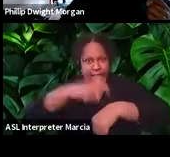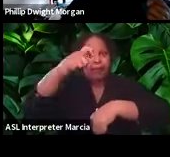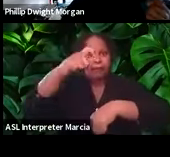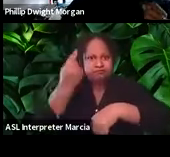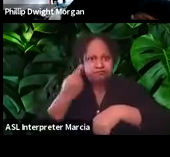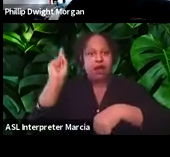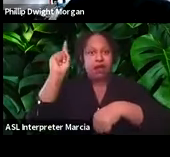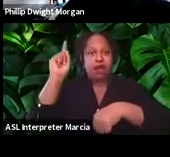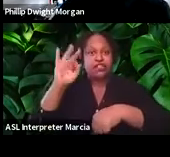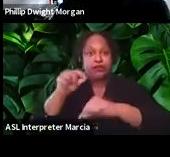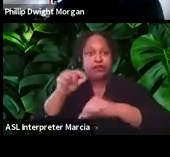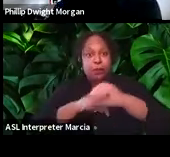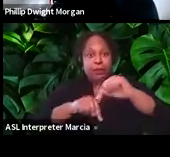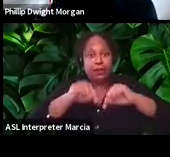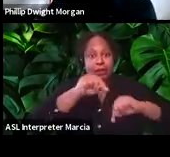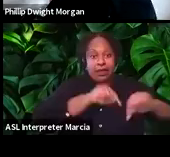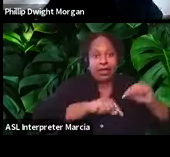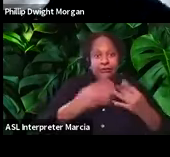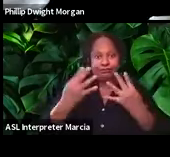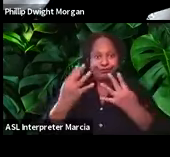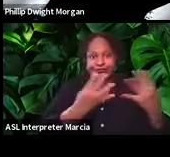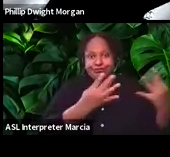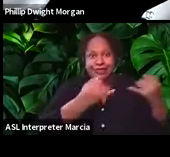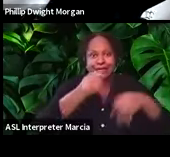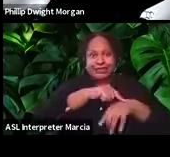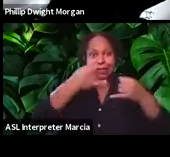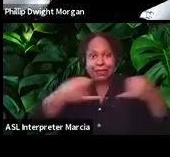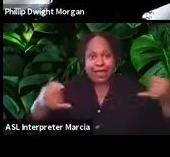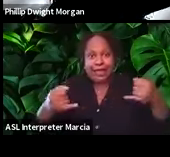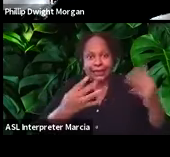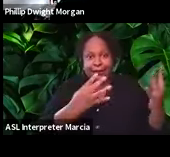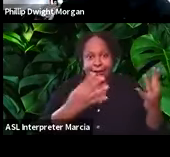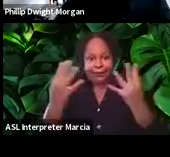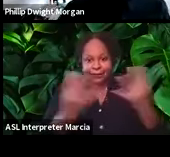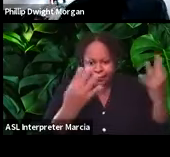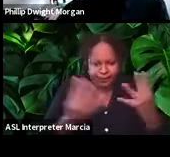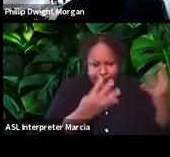through anybody's timeline, you're gonna see this black square. At that point,